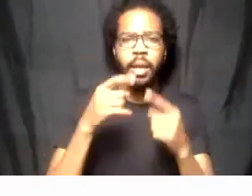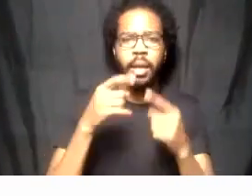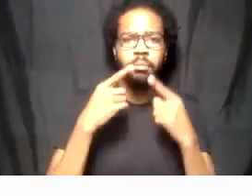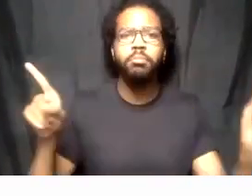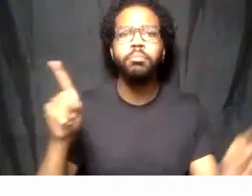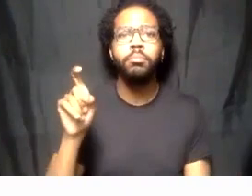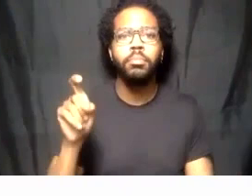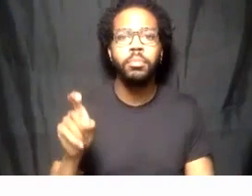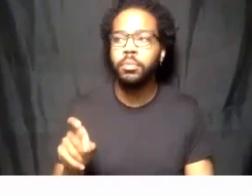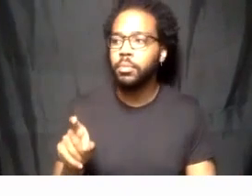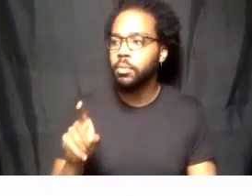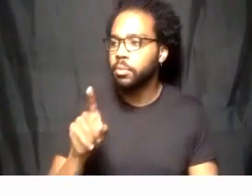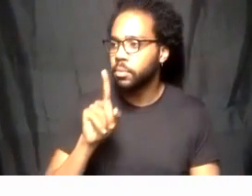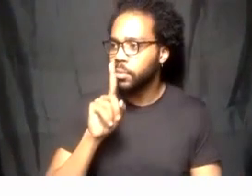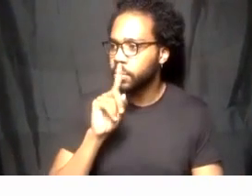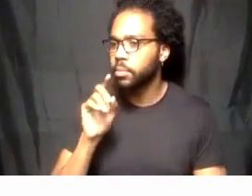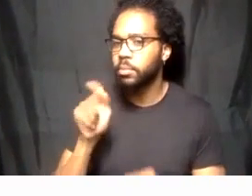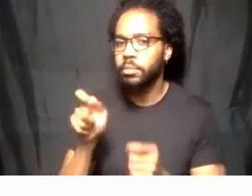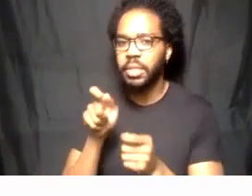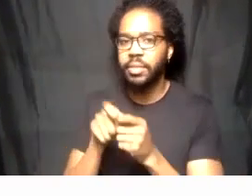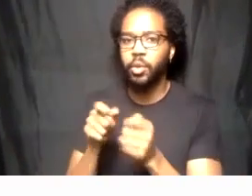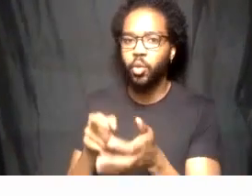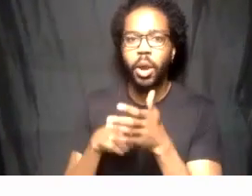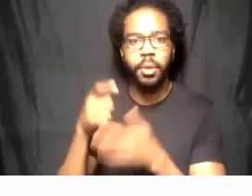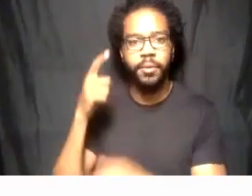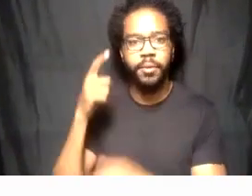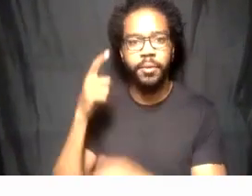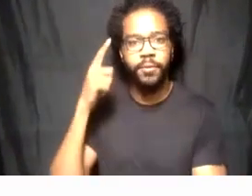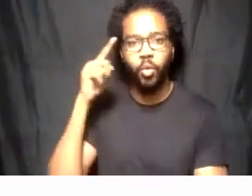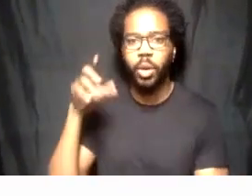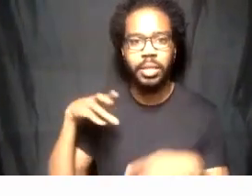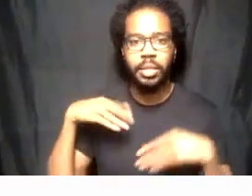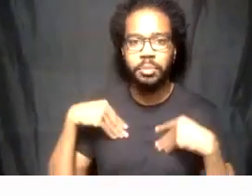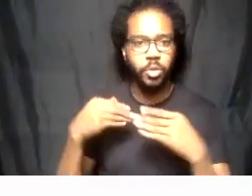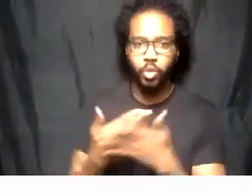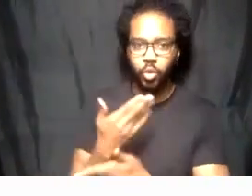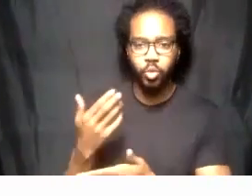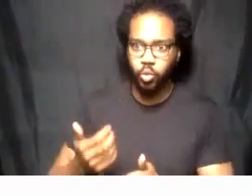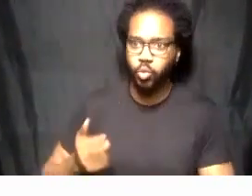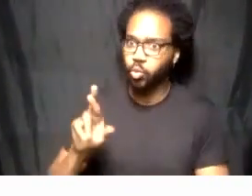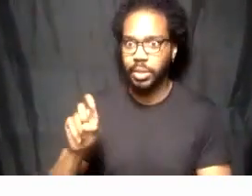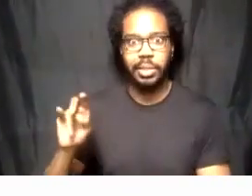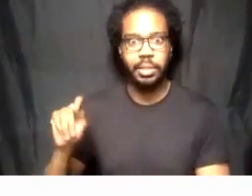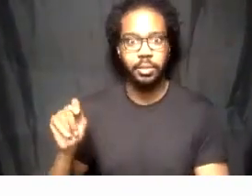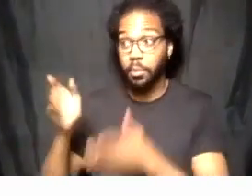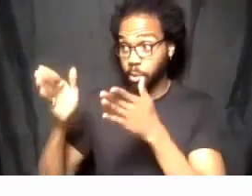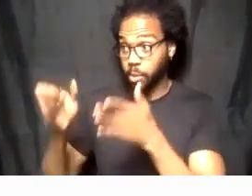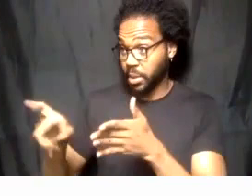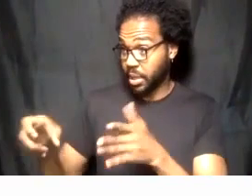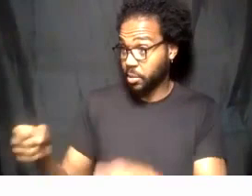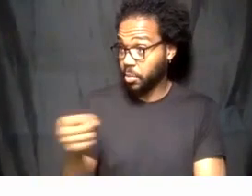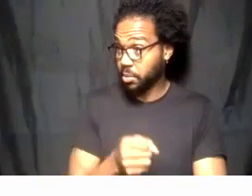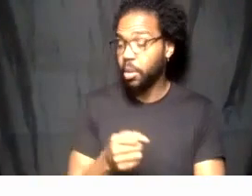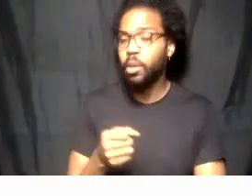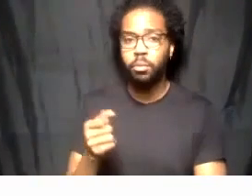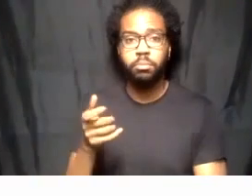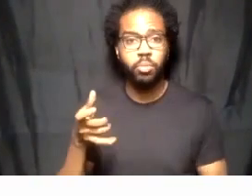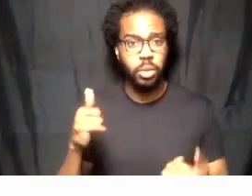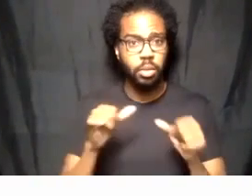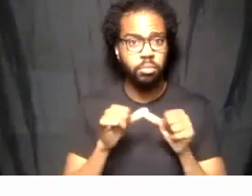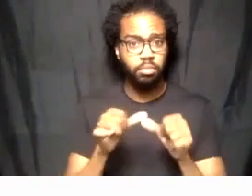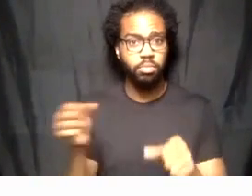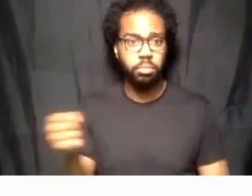There are no specific requirements for accepting new residents. If a person needs a placement, we are placing people